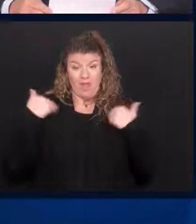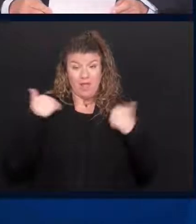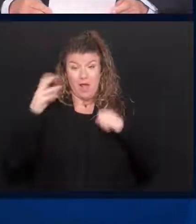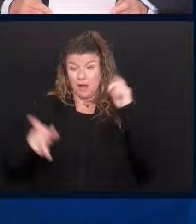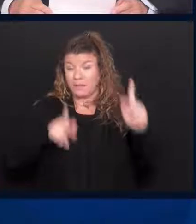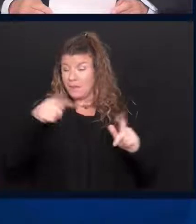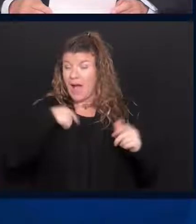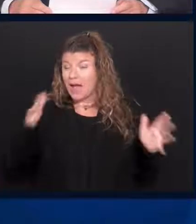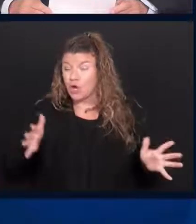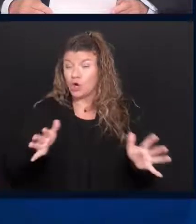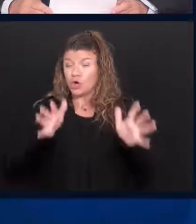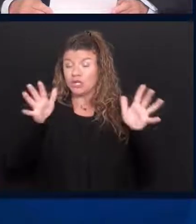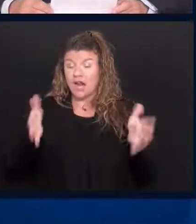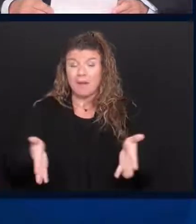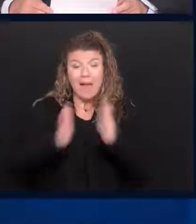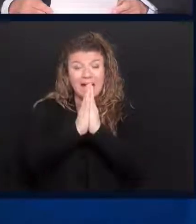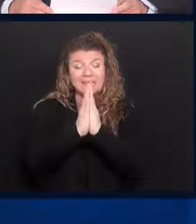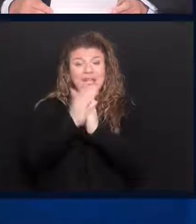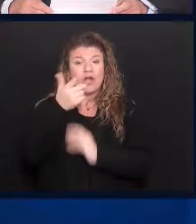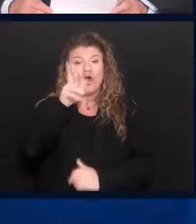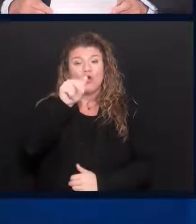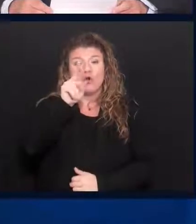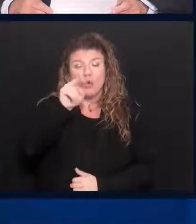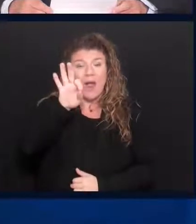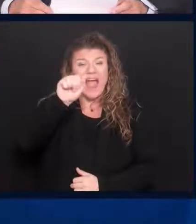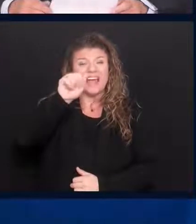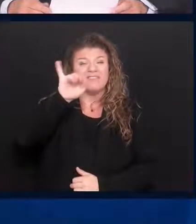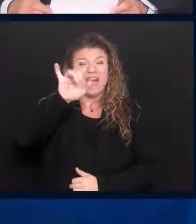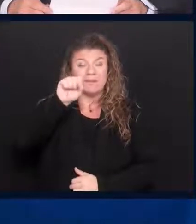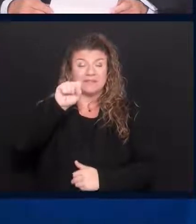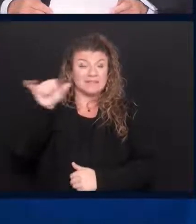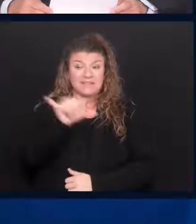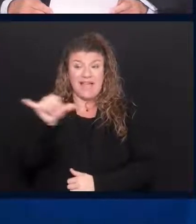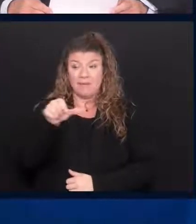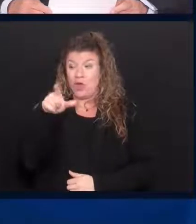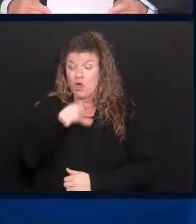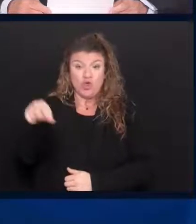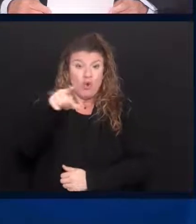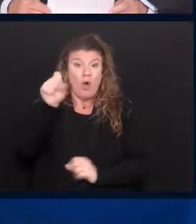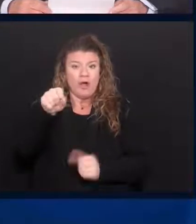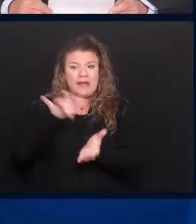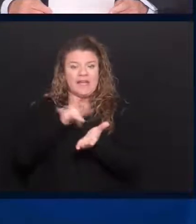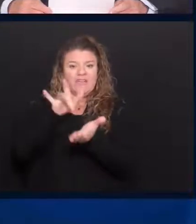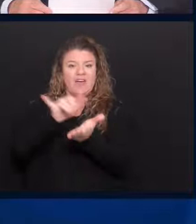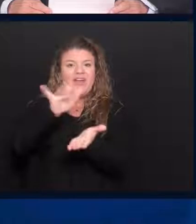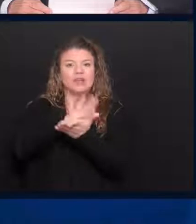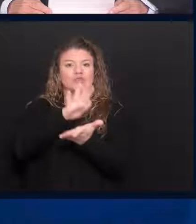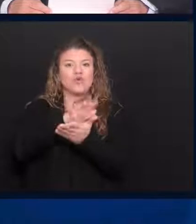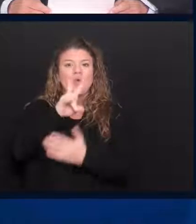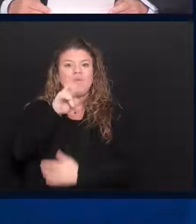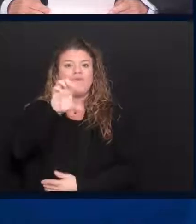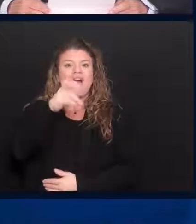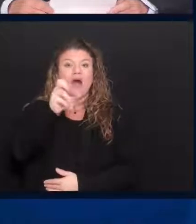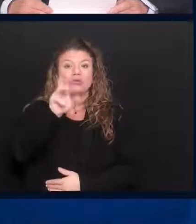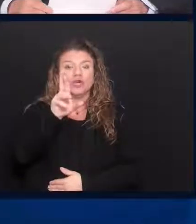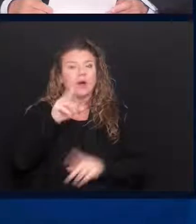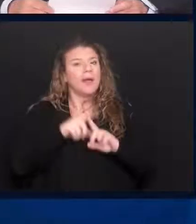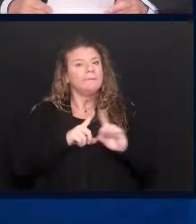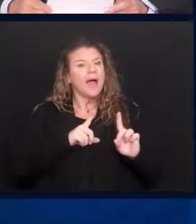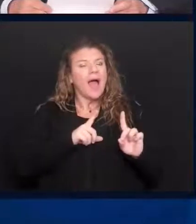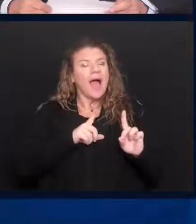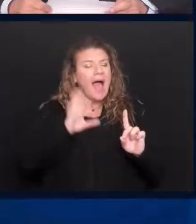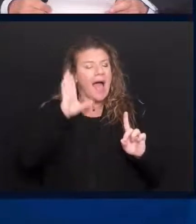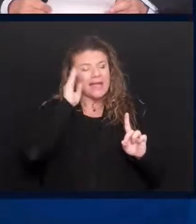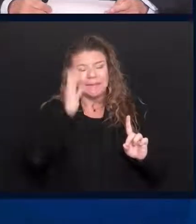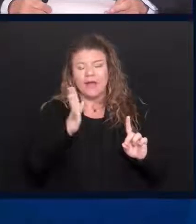I encourage and I ask our grandfamilies the same. Grandfamilies can take advantage of this school voucher, but absolutely, I keep